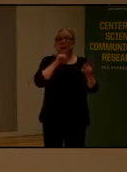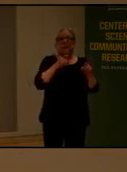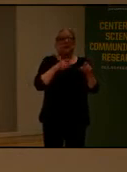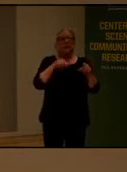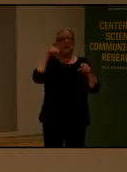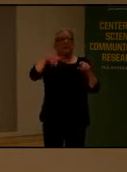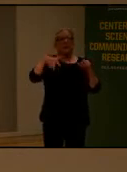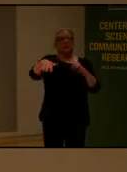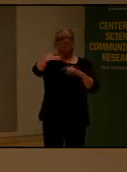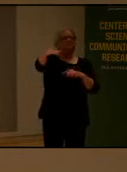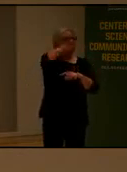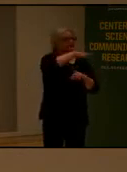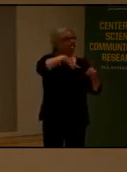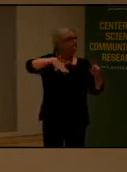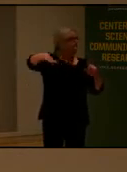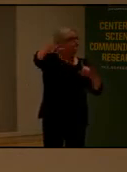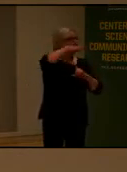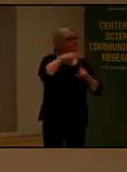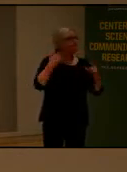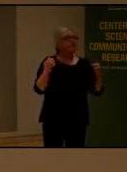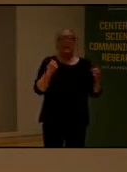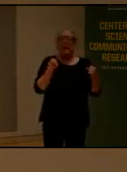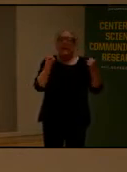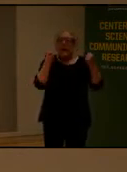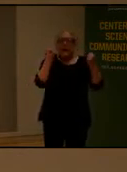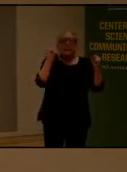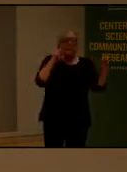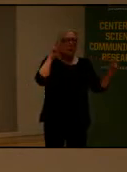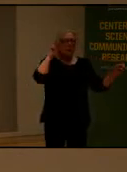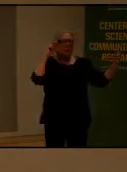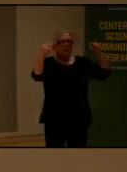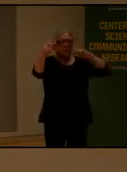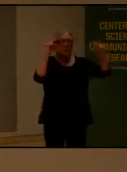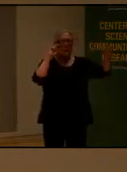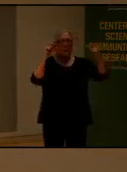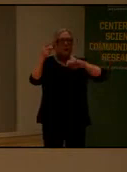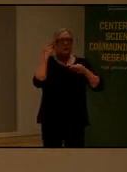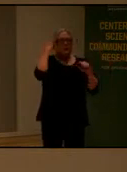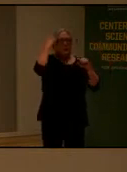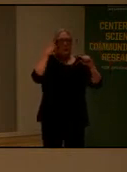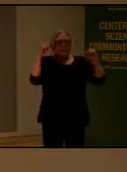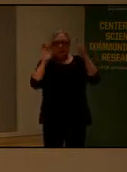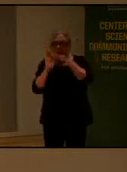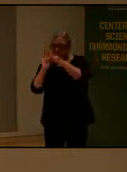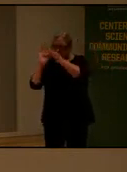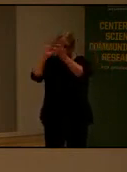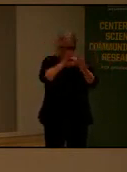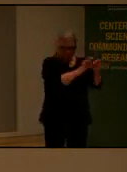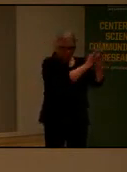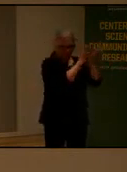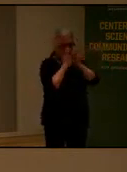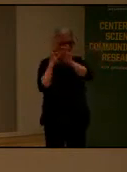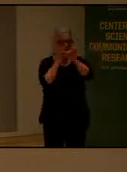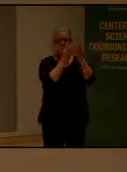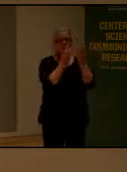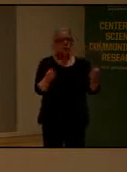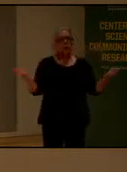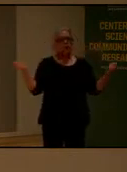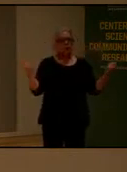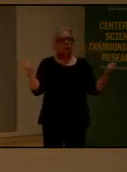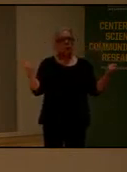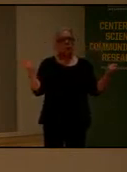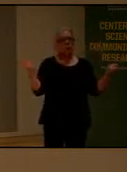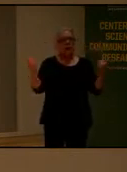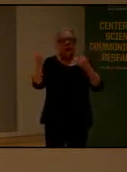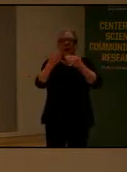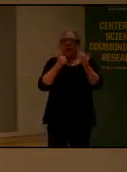this environment, you can have multiple lenses. So again, thinking about the interconnected solutions, how whatever it is that you work on, how can you